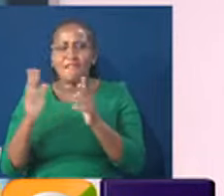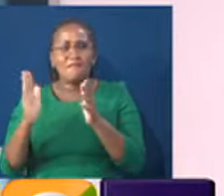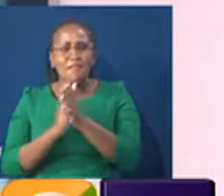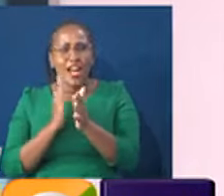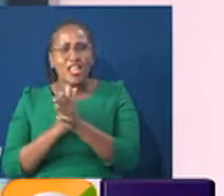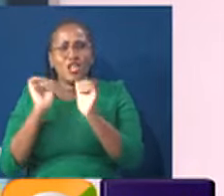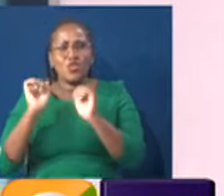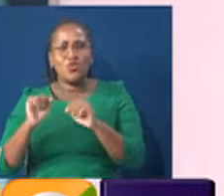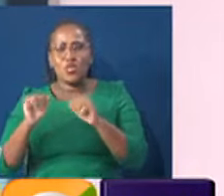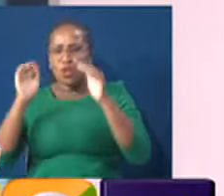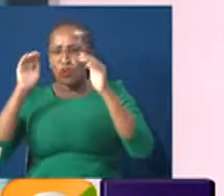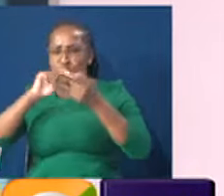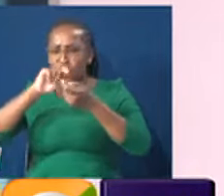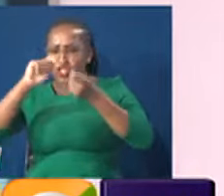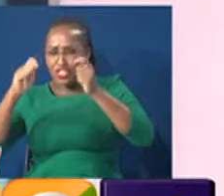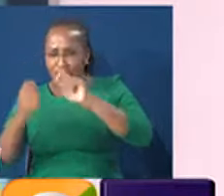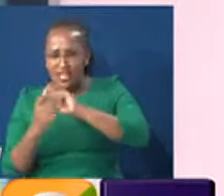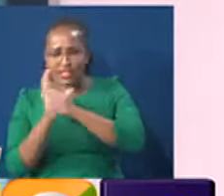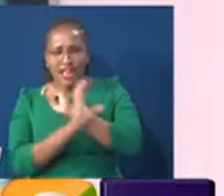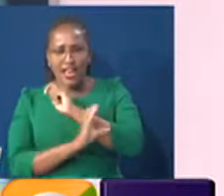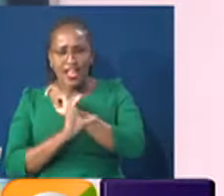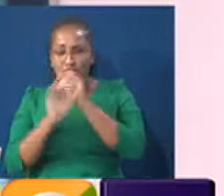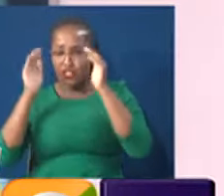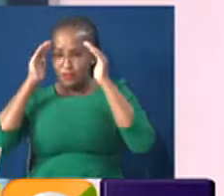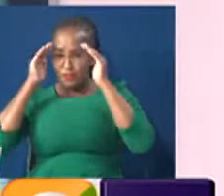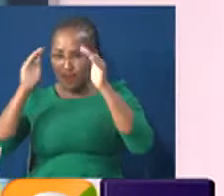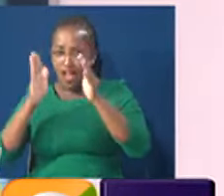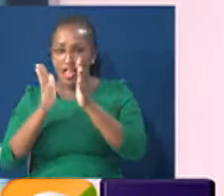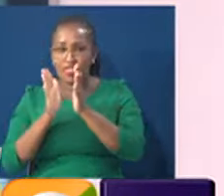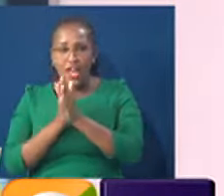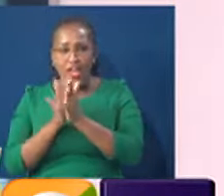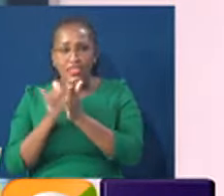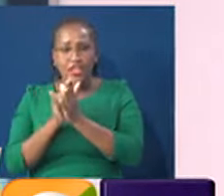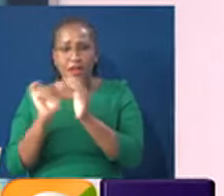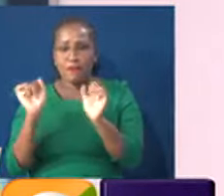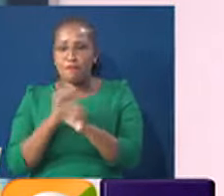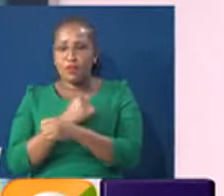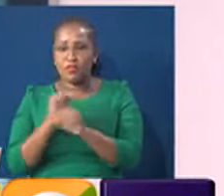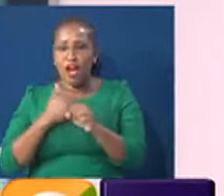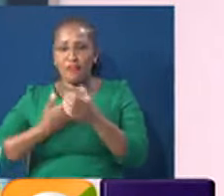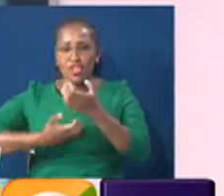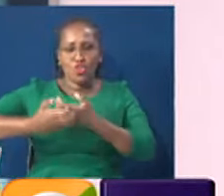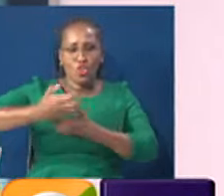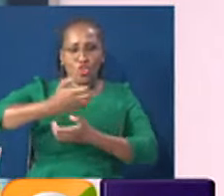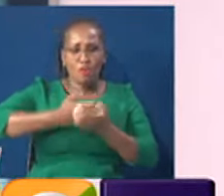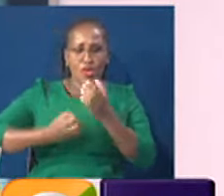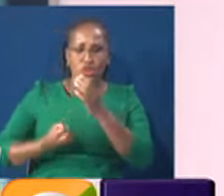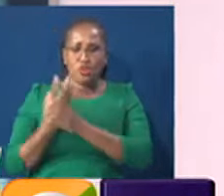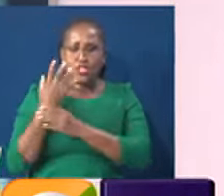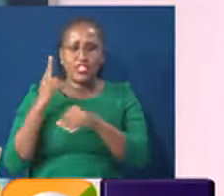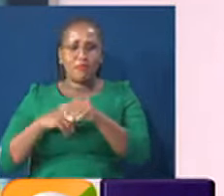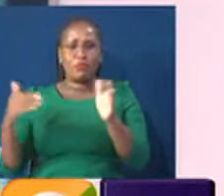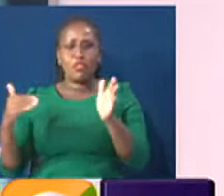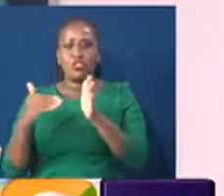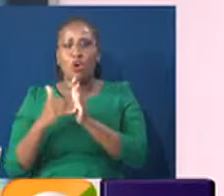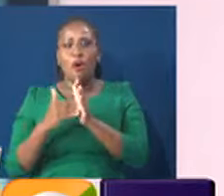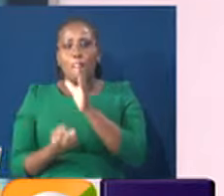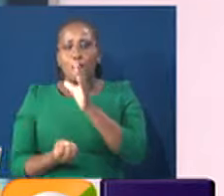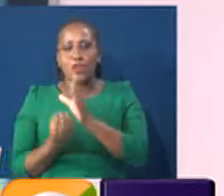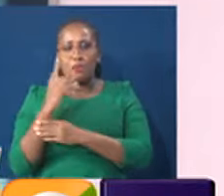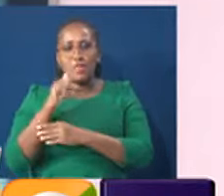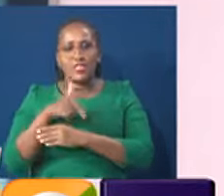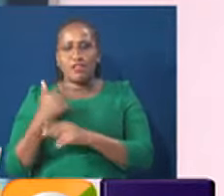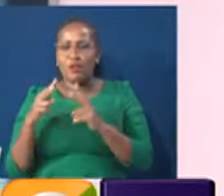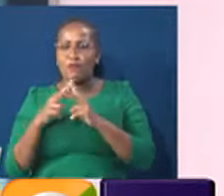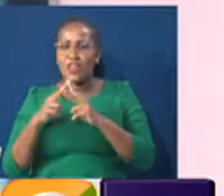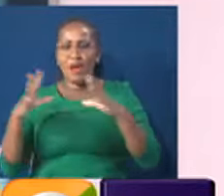the country to the fact that you cannot have economic growth when you stopped production. And I'm very proud at what we've done now